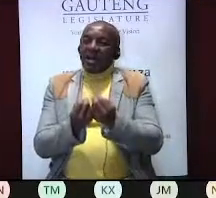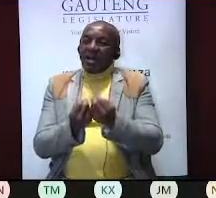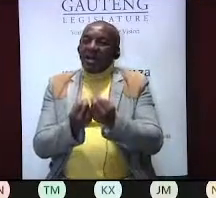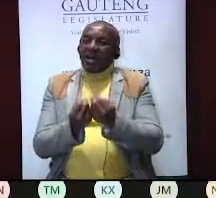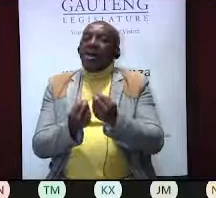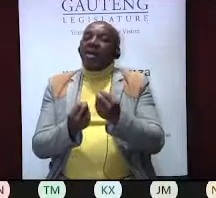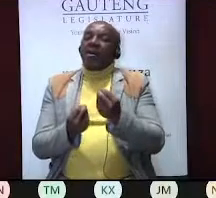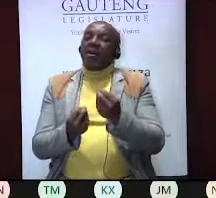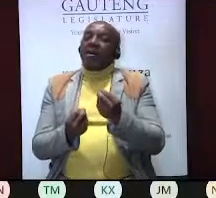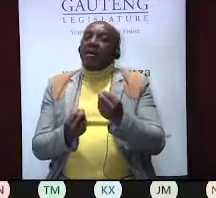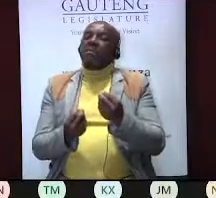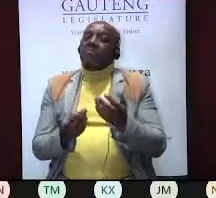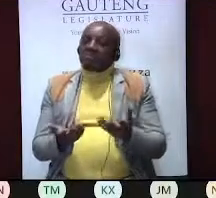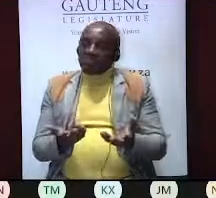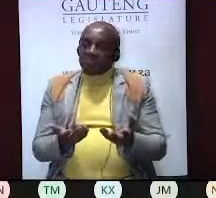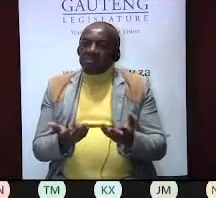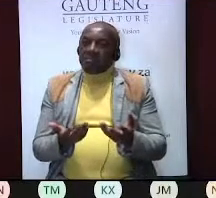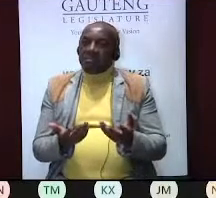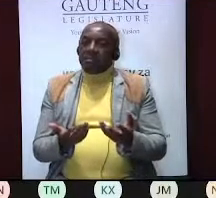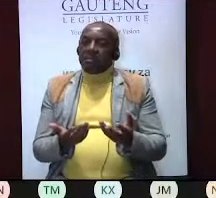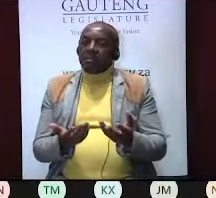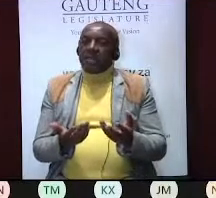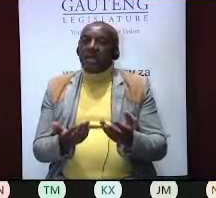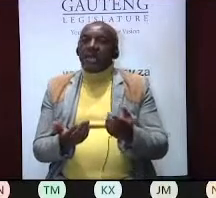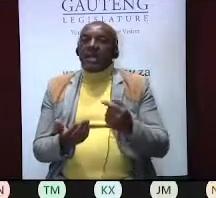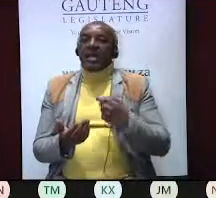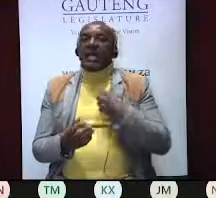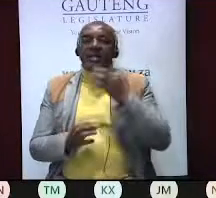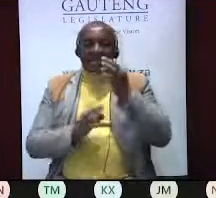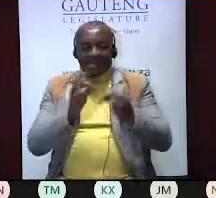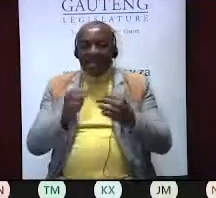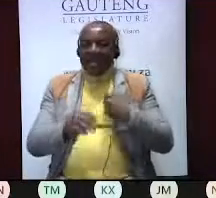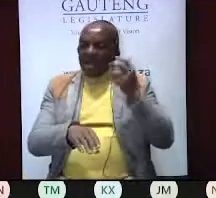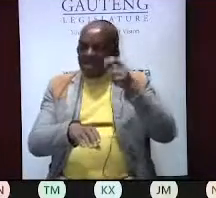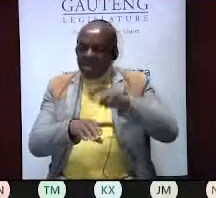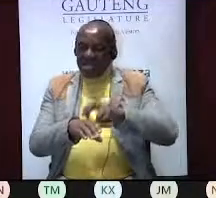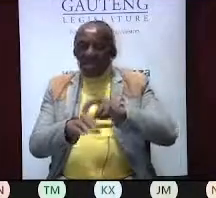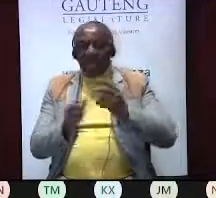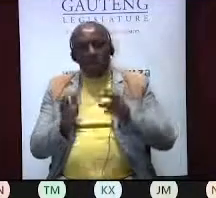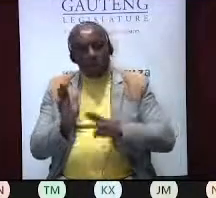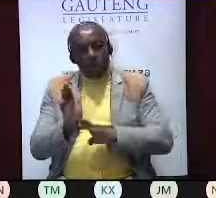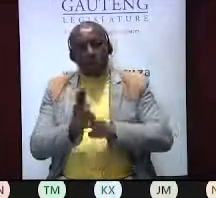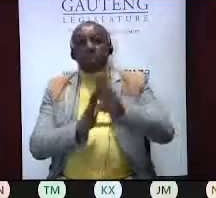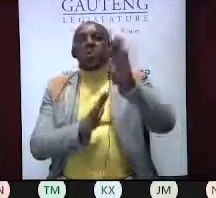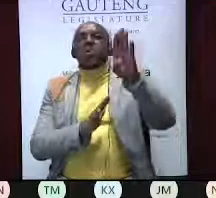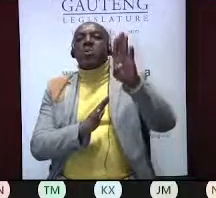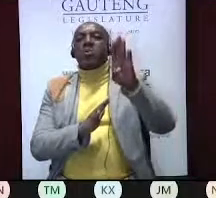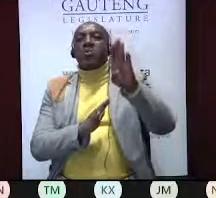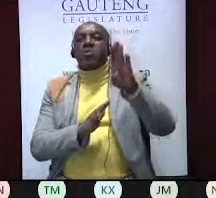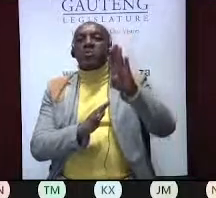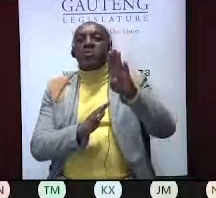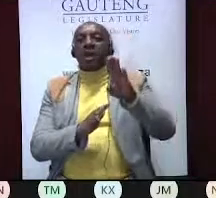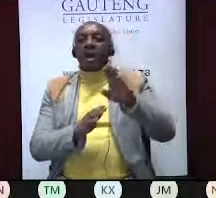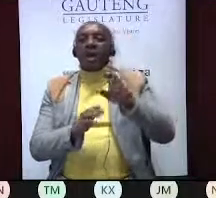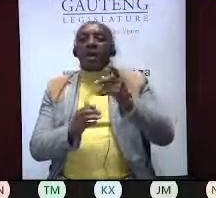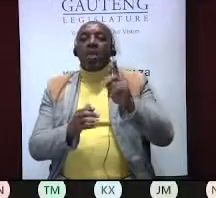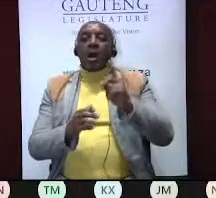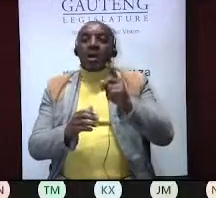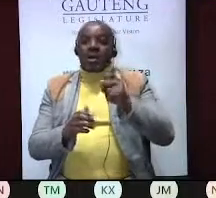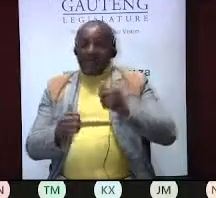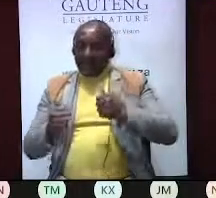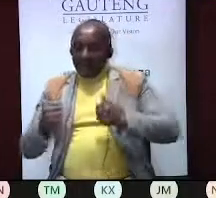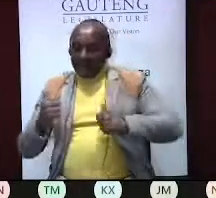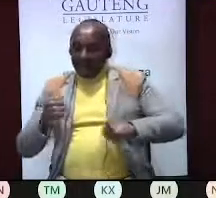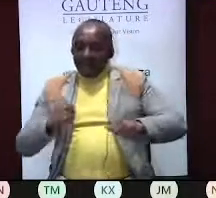there. So we're saying that we need to promote moral regeneration together